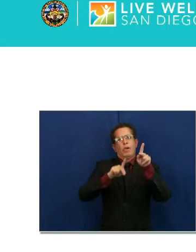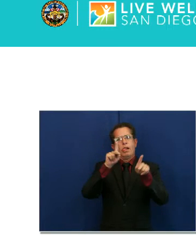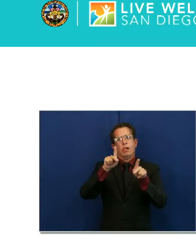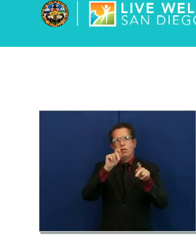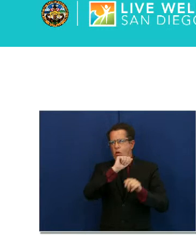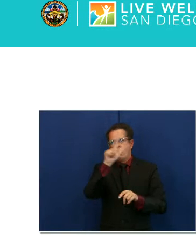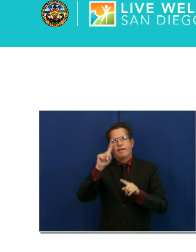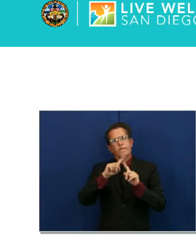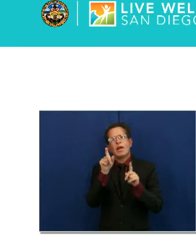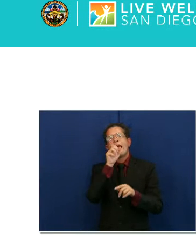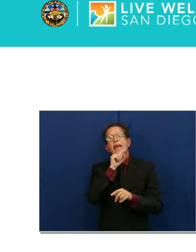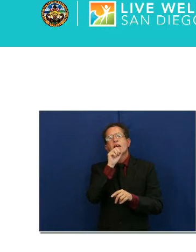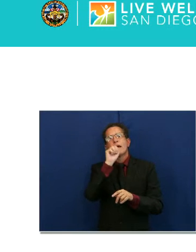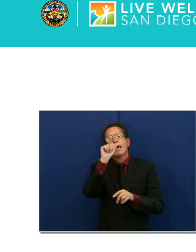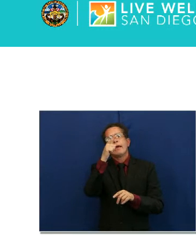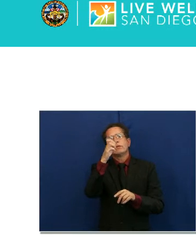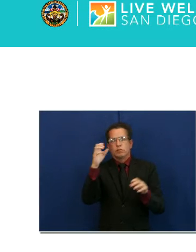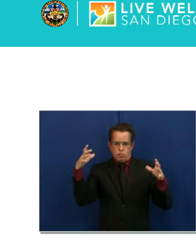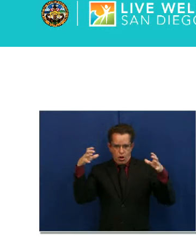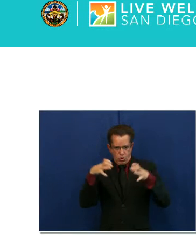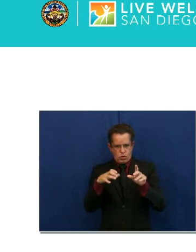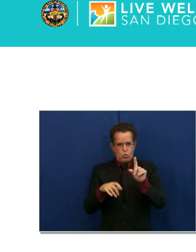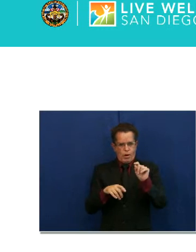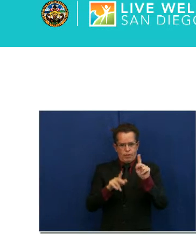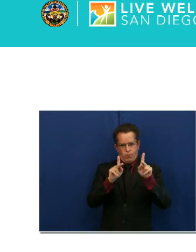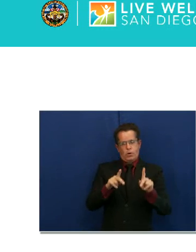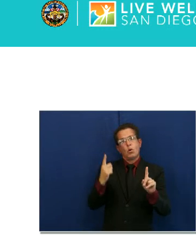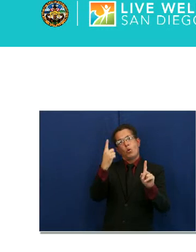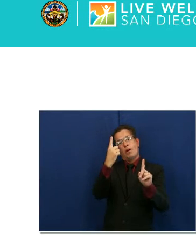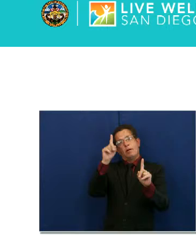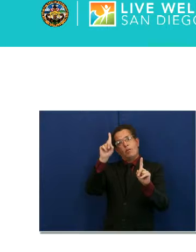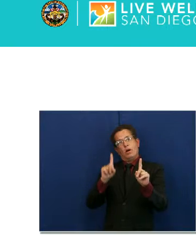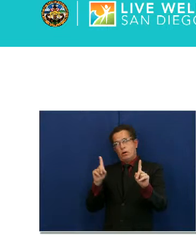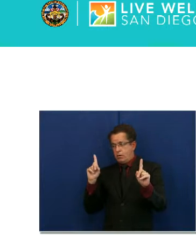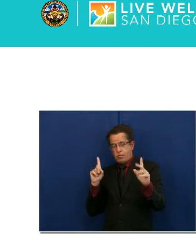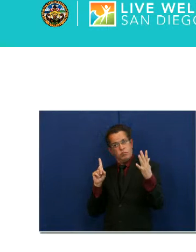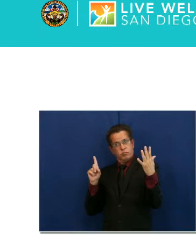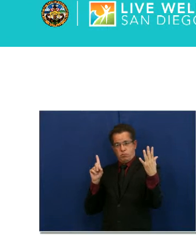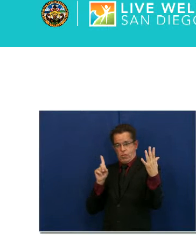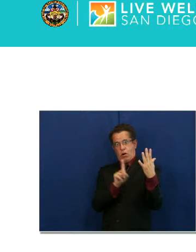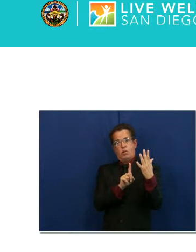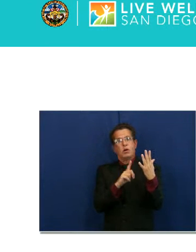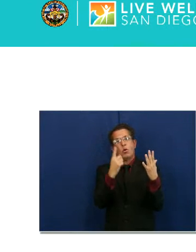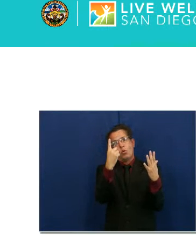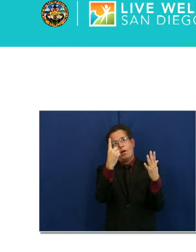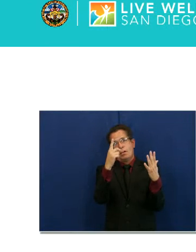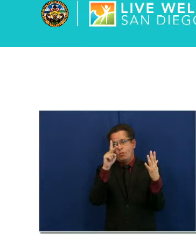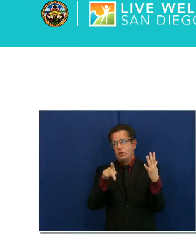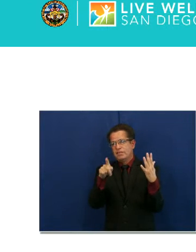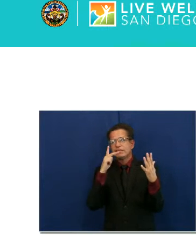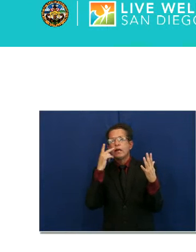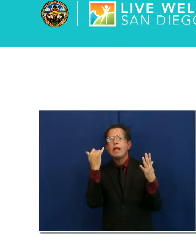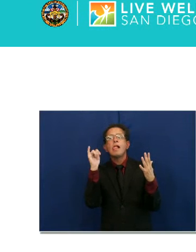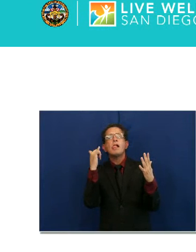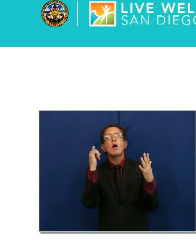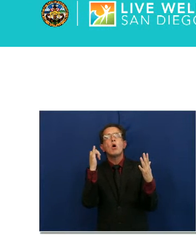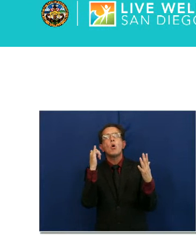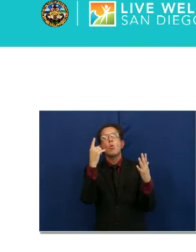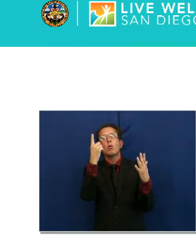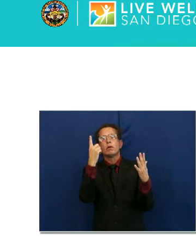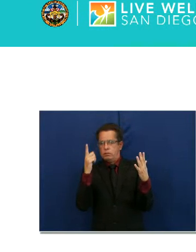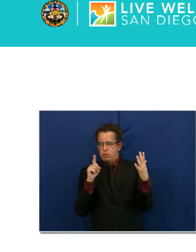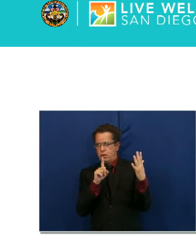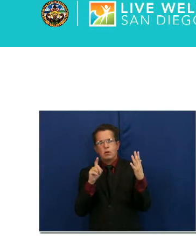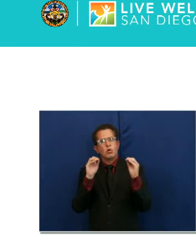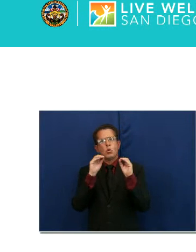ages. One person who attended, as shown in the yellow circle, was just beginning to